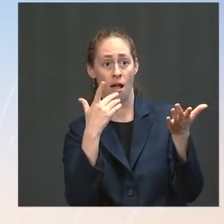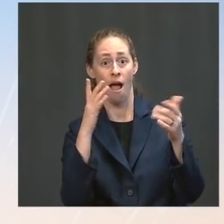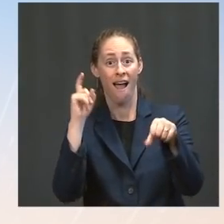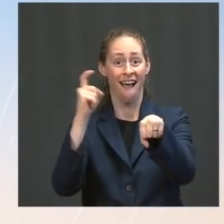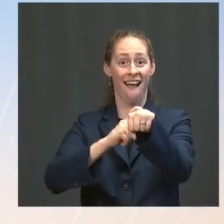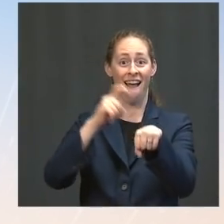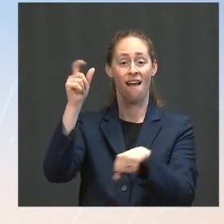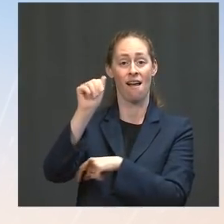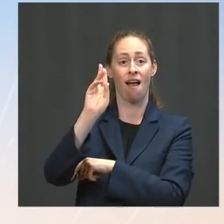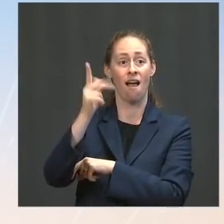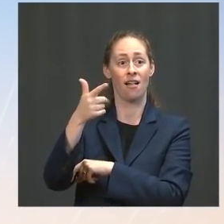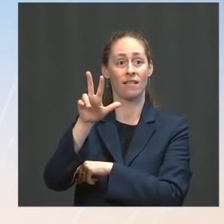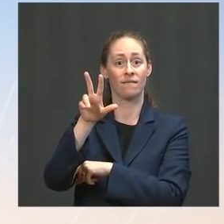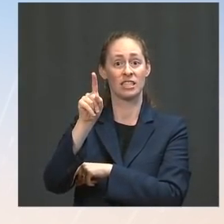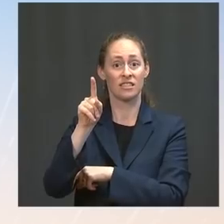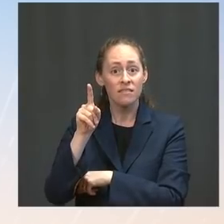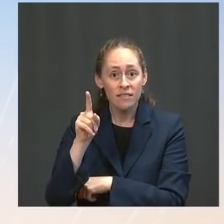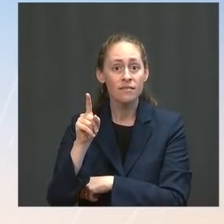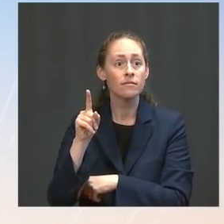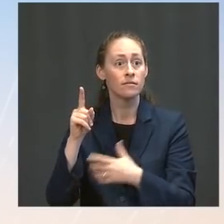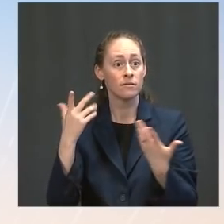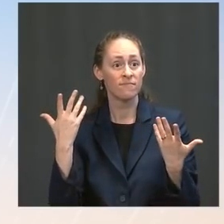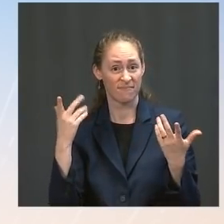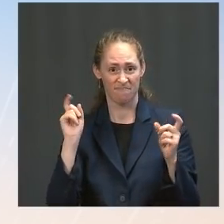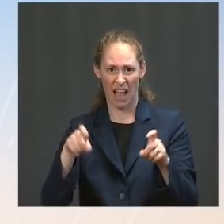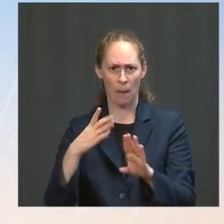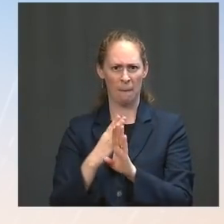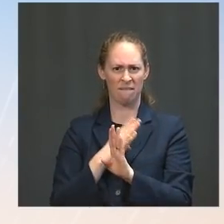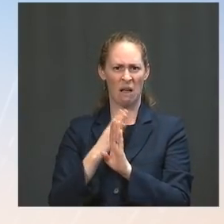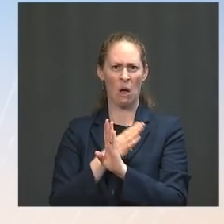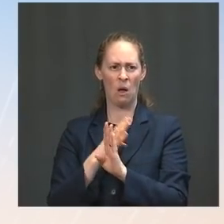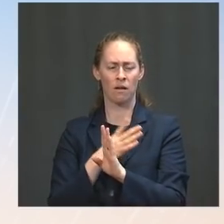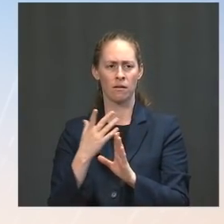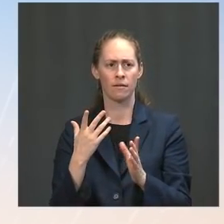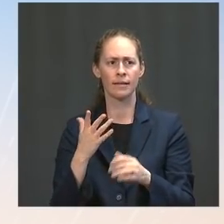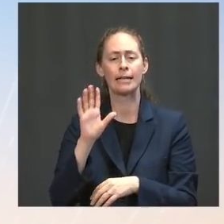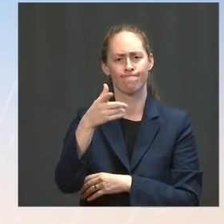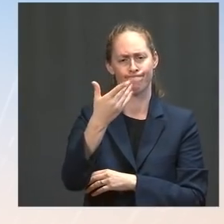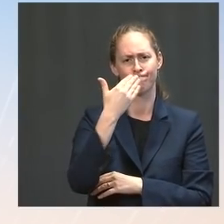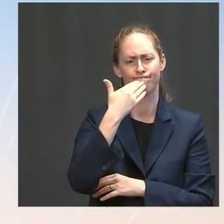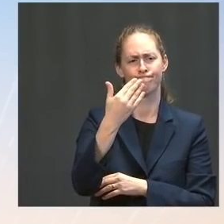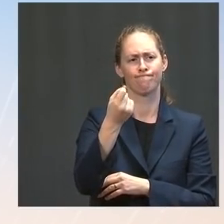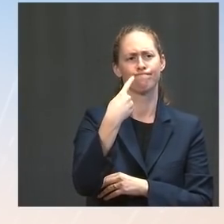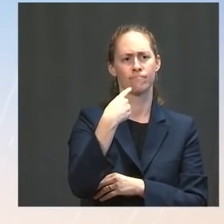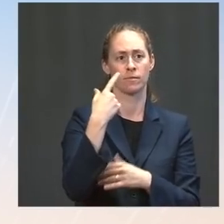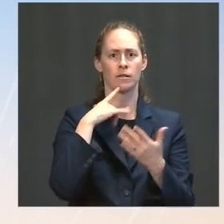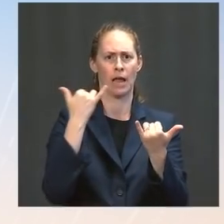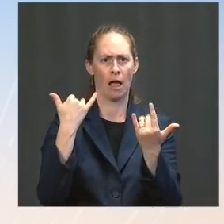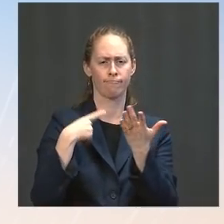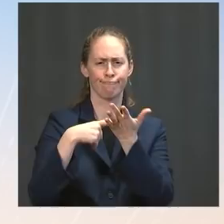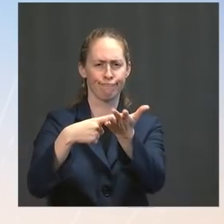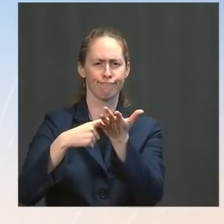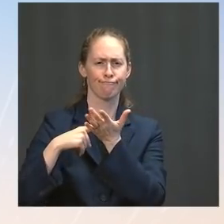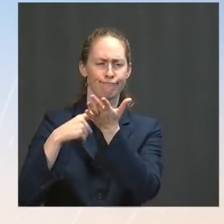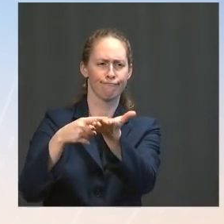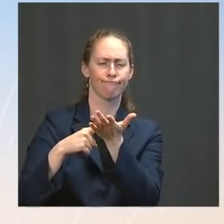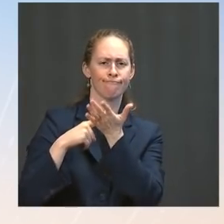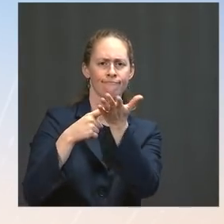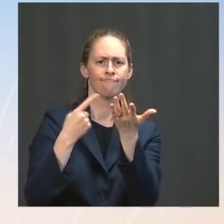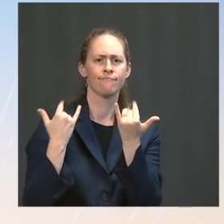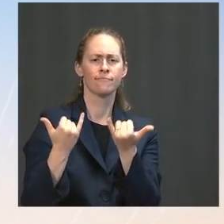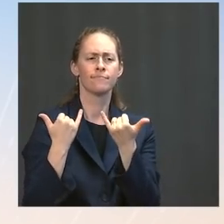If you can update us on the White House role in responding to the crisis in Haiti. I know USAID and CENTCOM